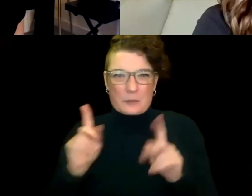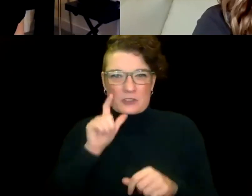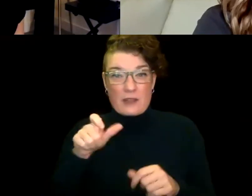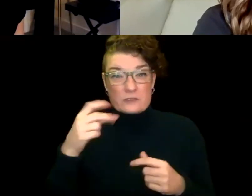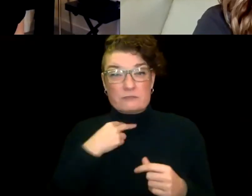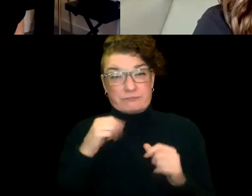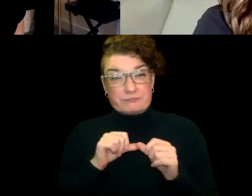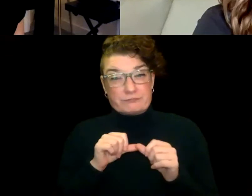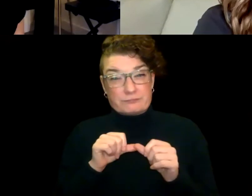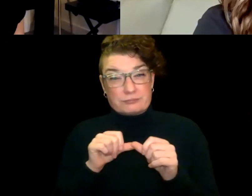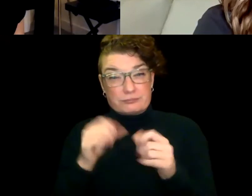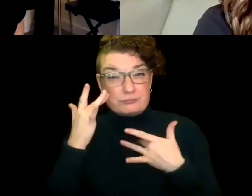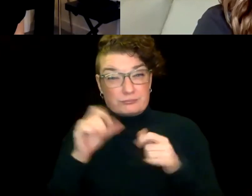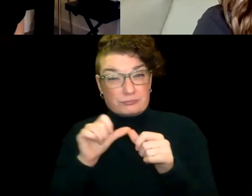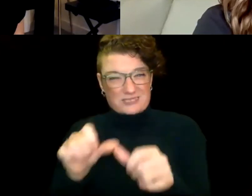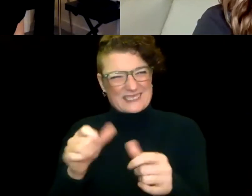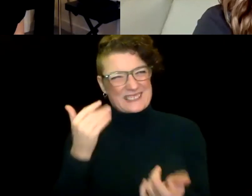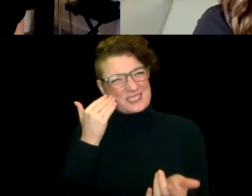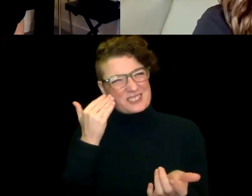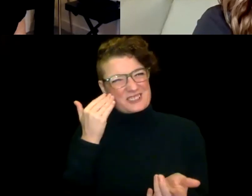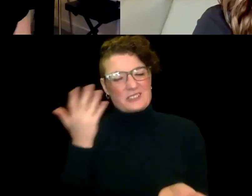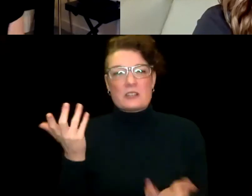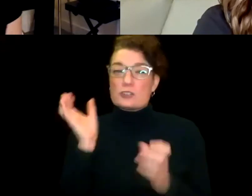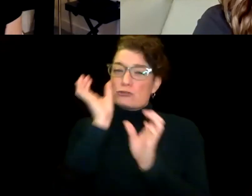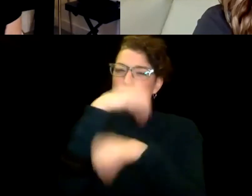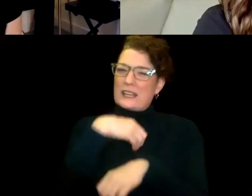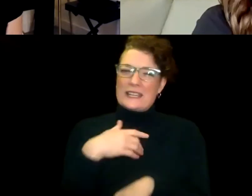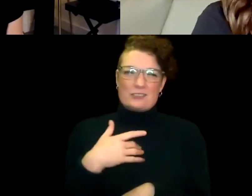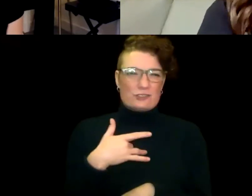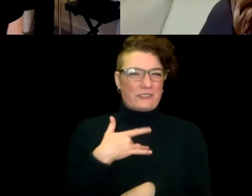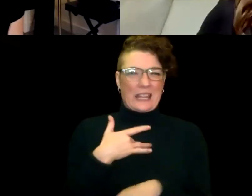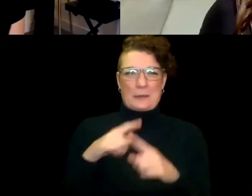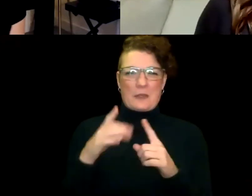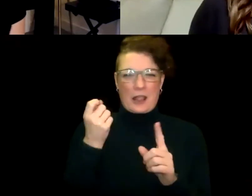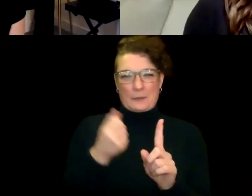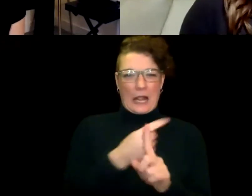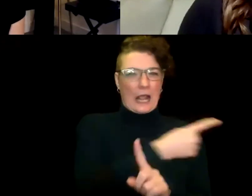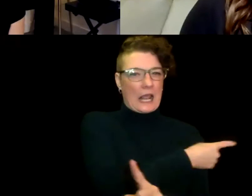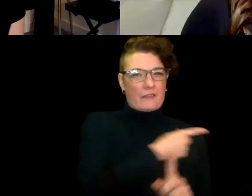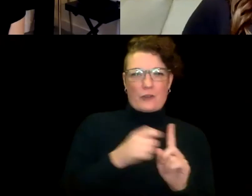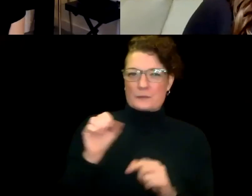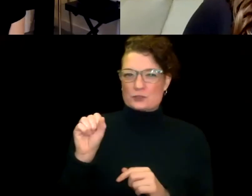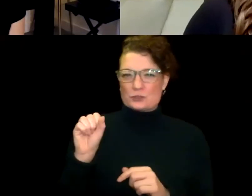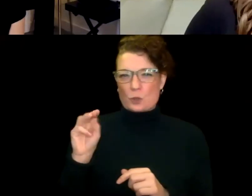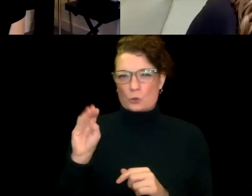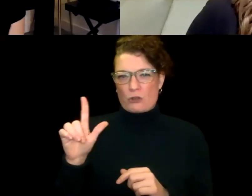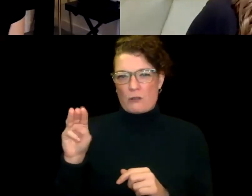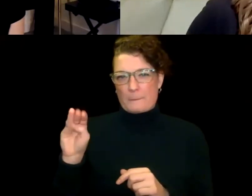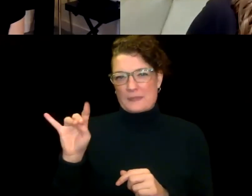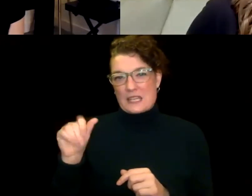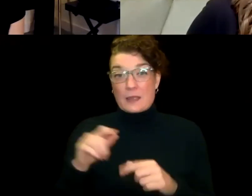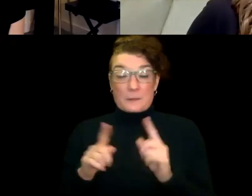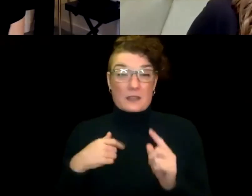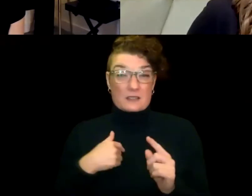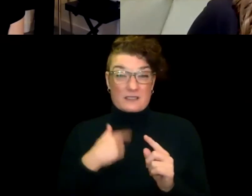it's a kind of strange feeling to be in, but I guess I'm kind of going off the social media track. I do think the thing that is hard is that